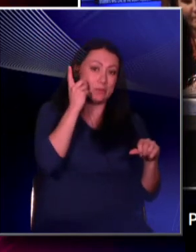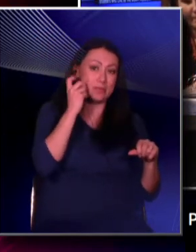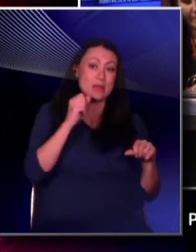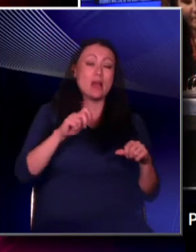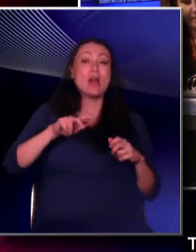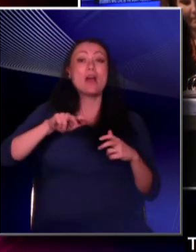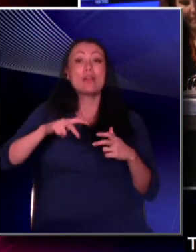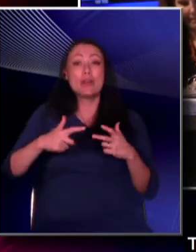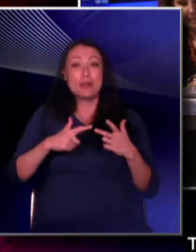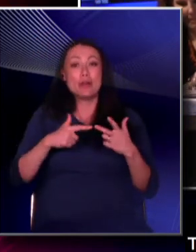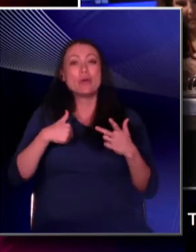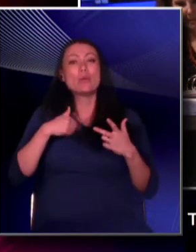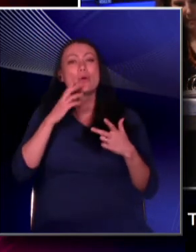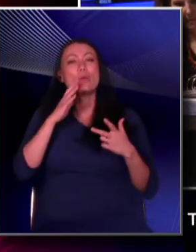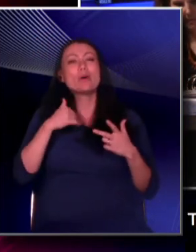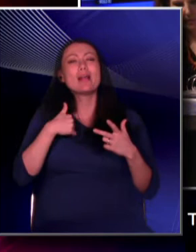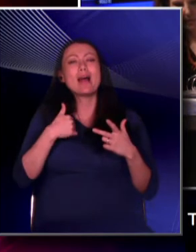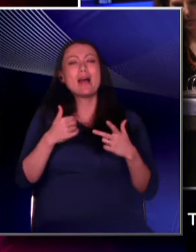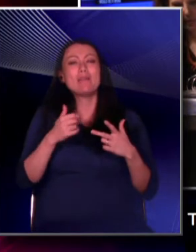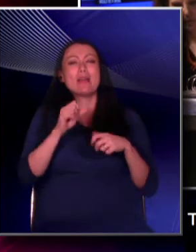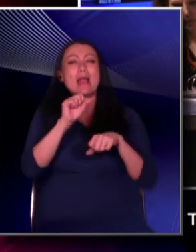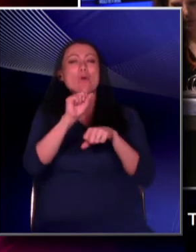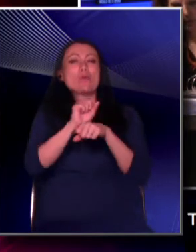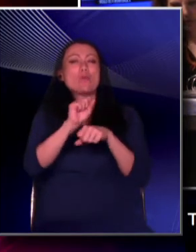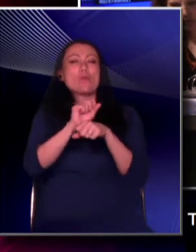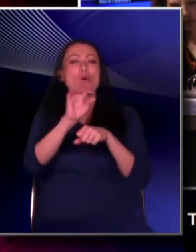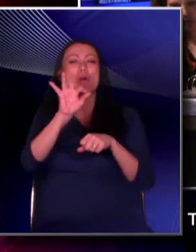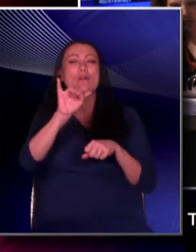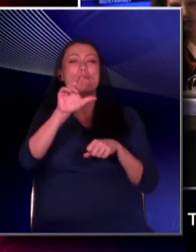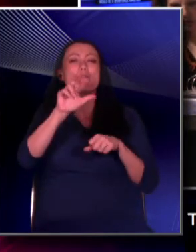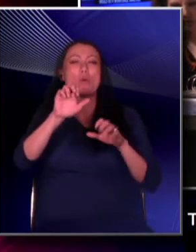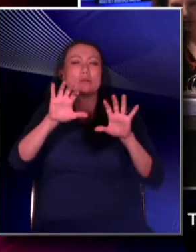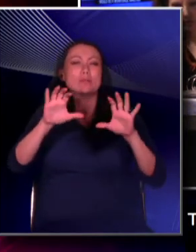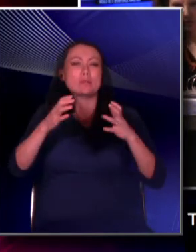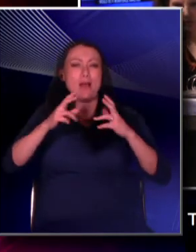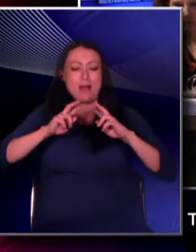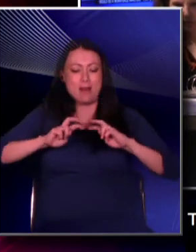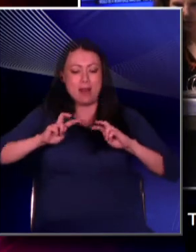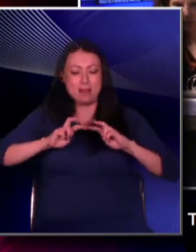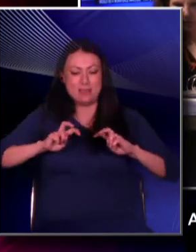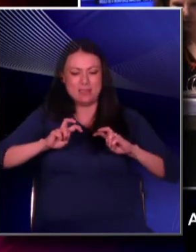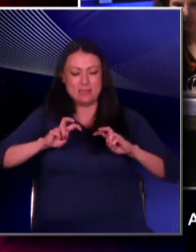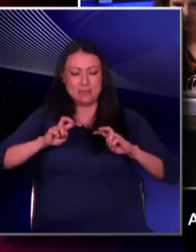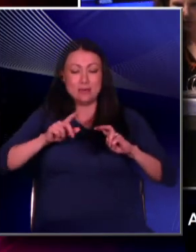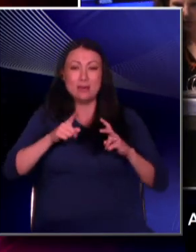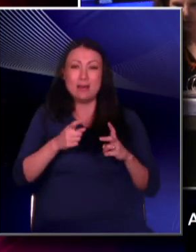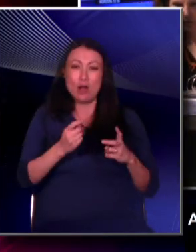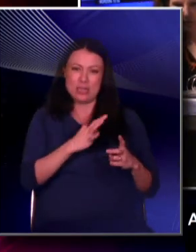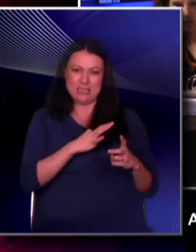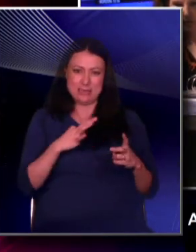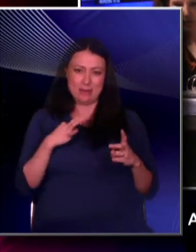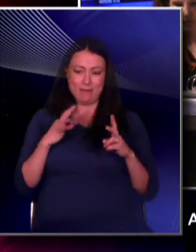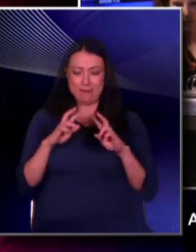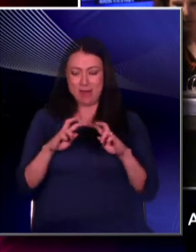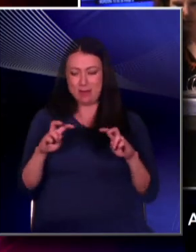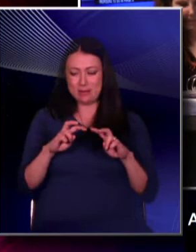we would do a workforce analysis. That's what we're proposing to do in phase 2.